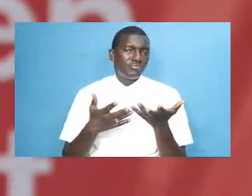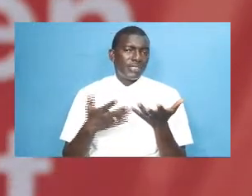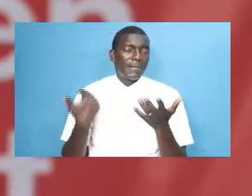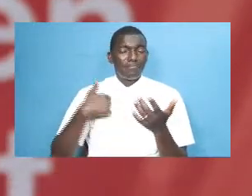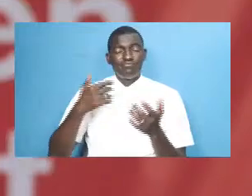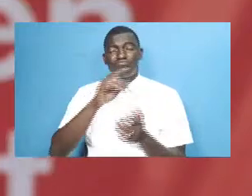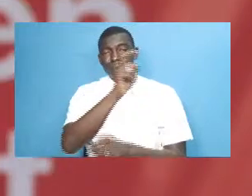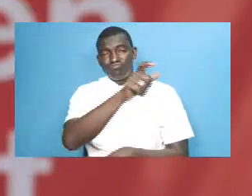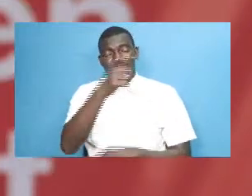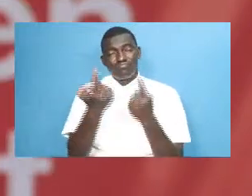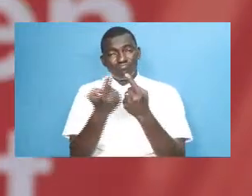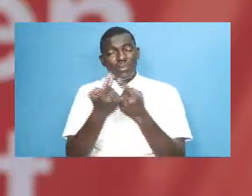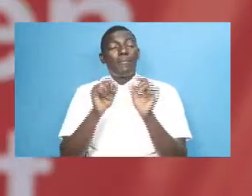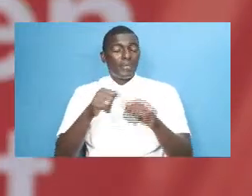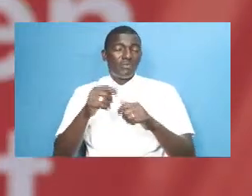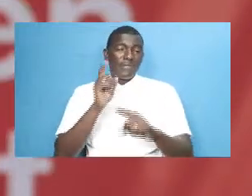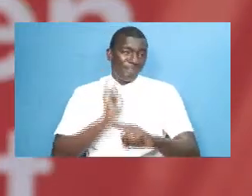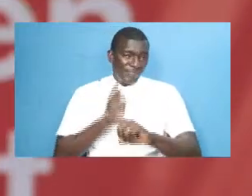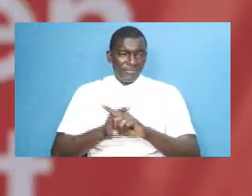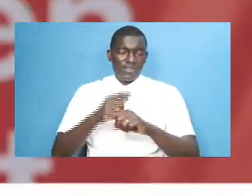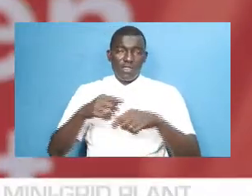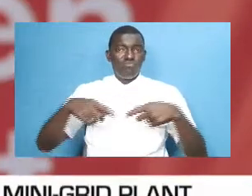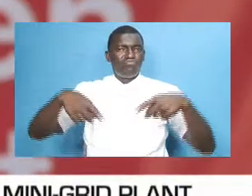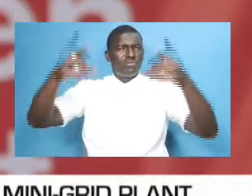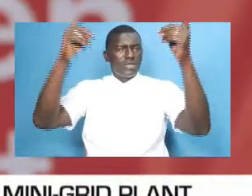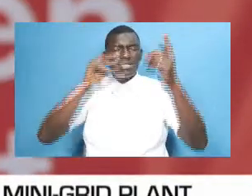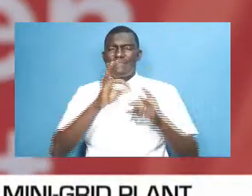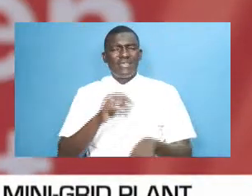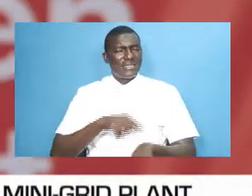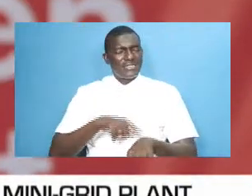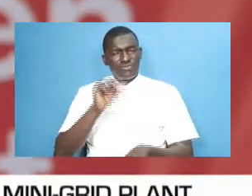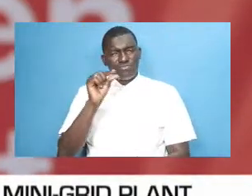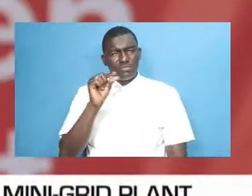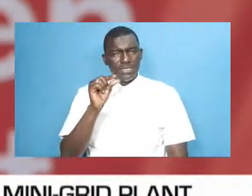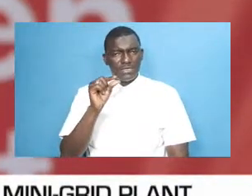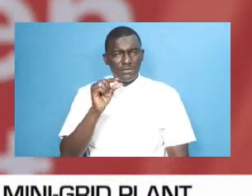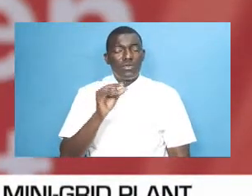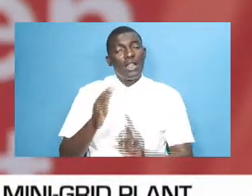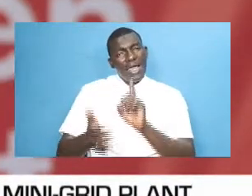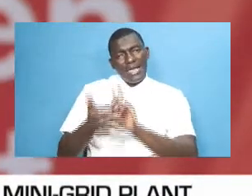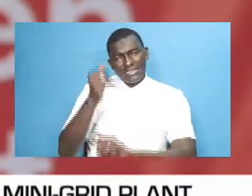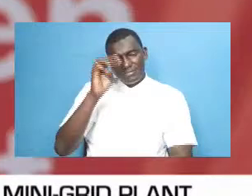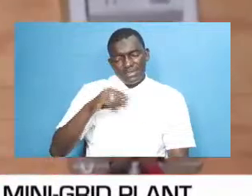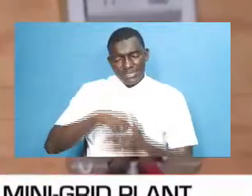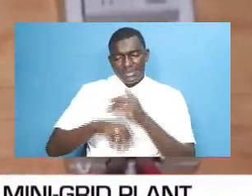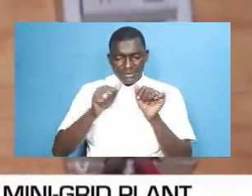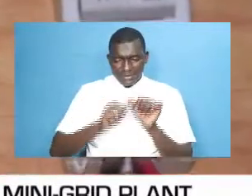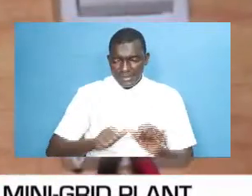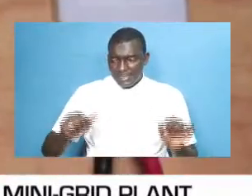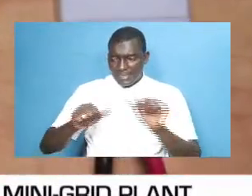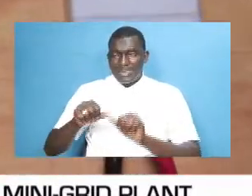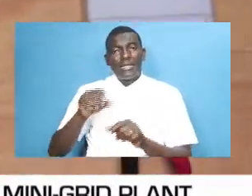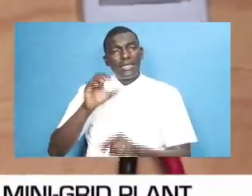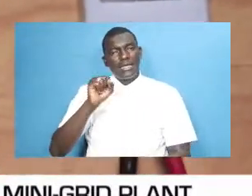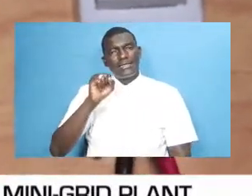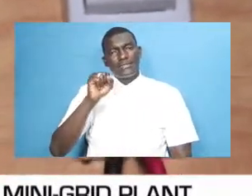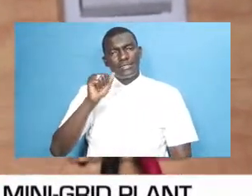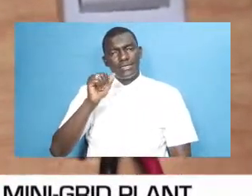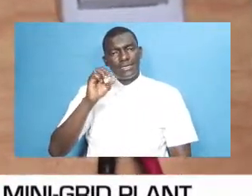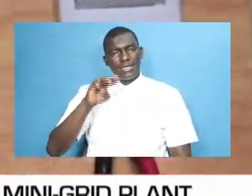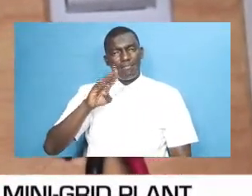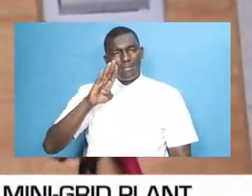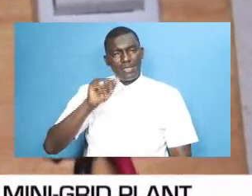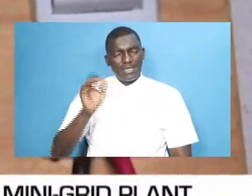progress, there has been very little achievements in this area. Sambaba, the governor